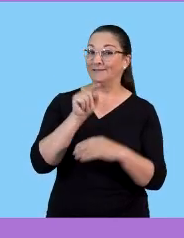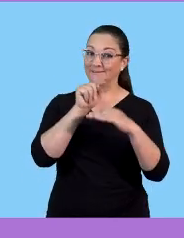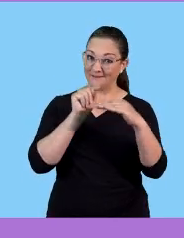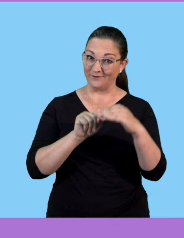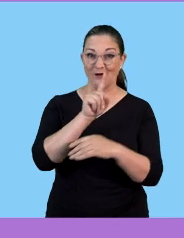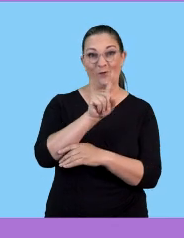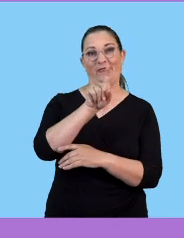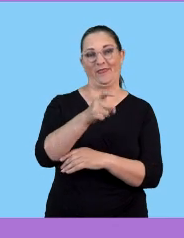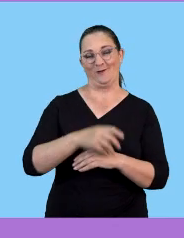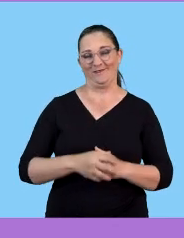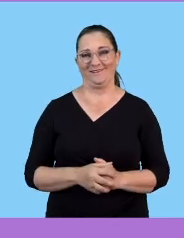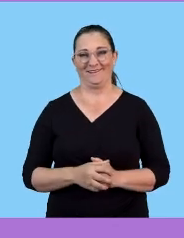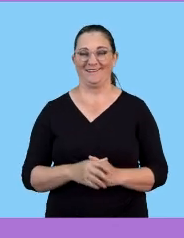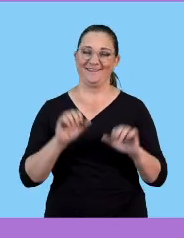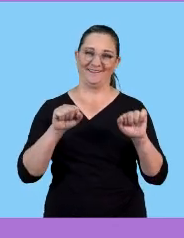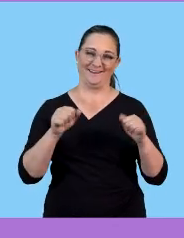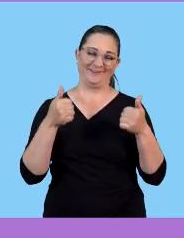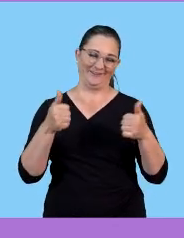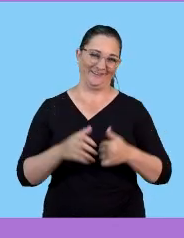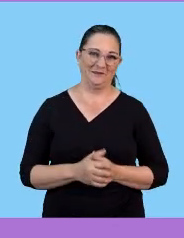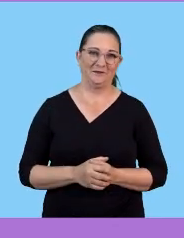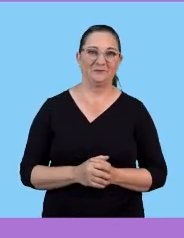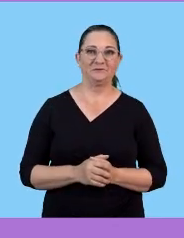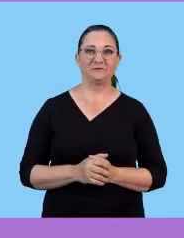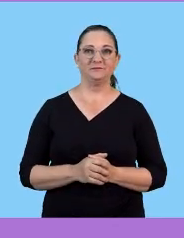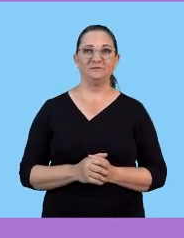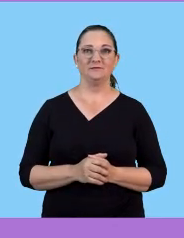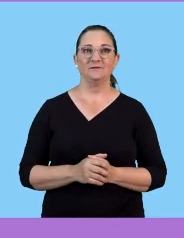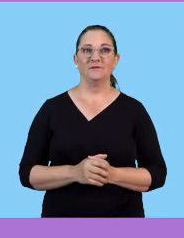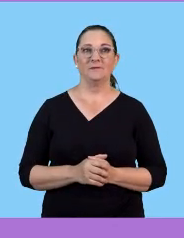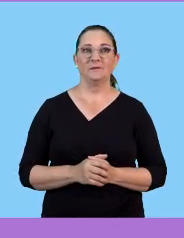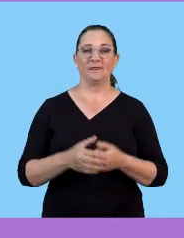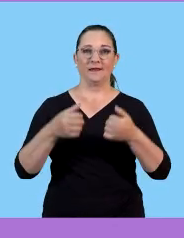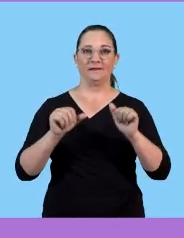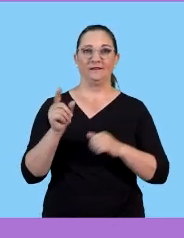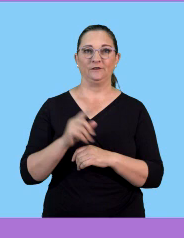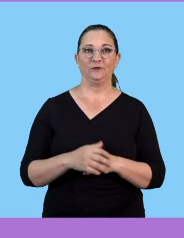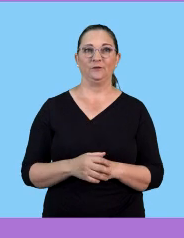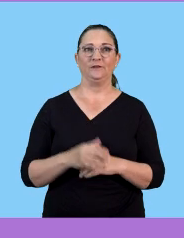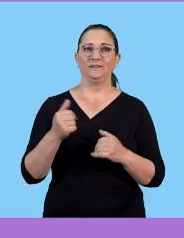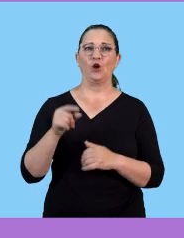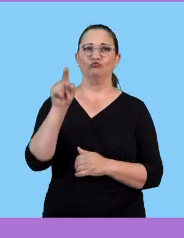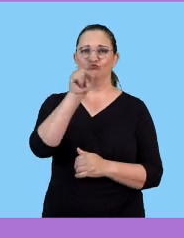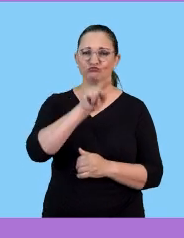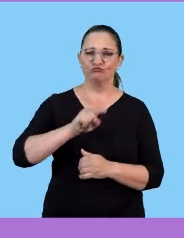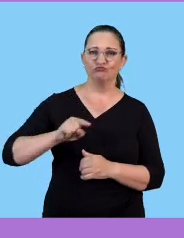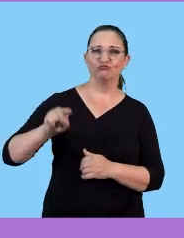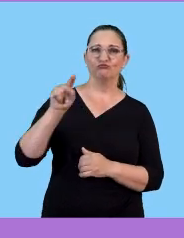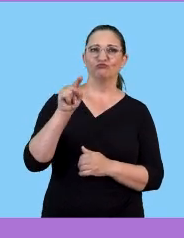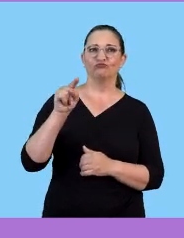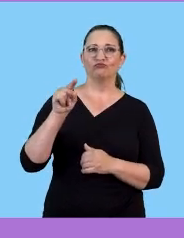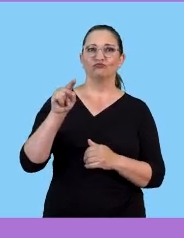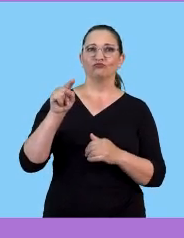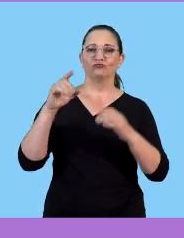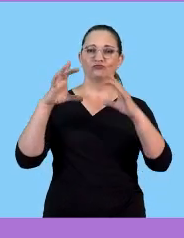to divide by 1,000. Yeah, all right. Let's get the next piece. A circle